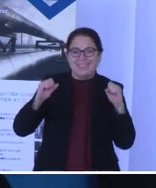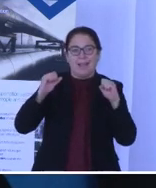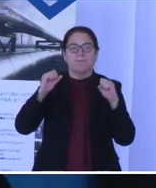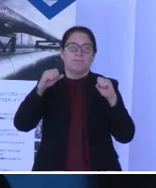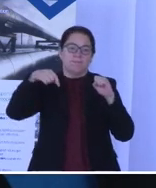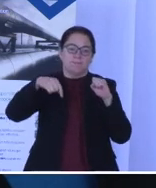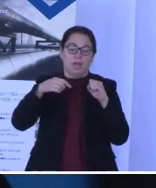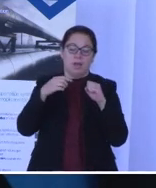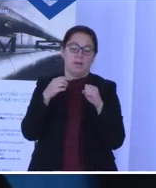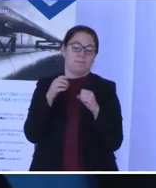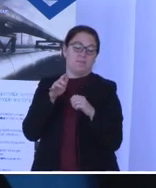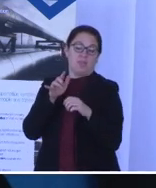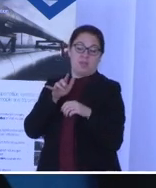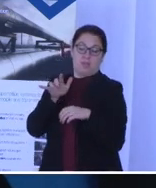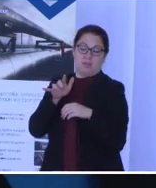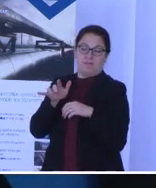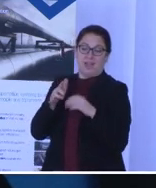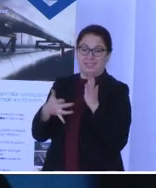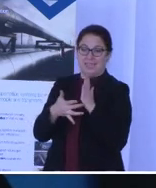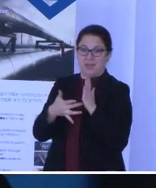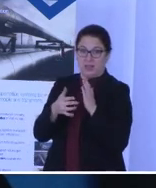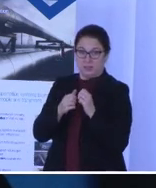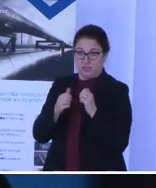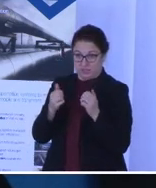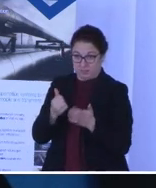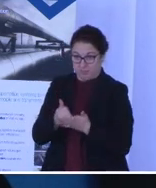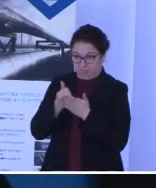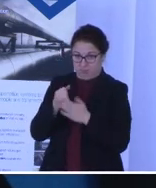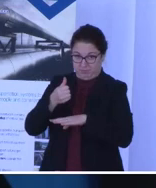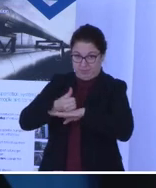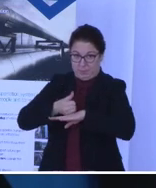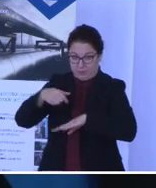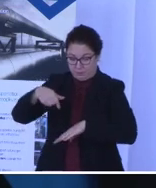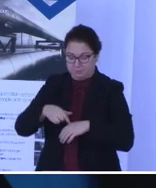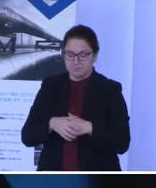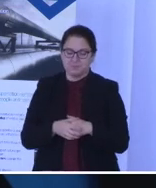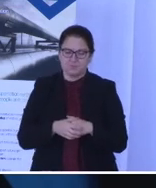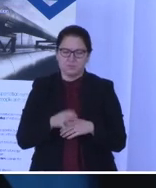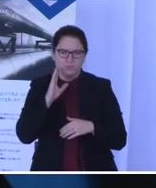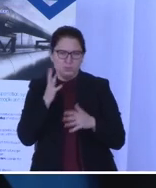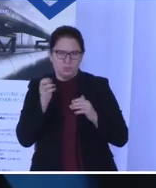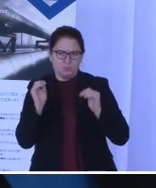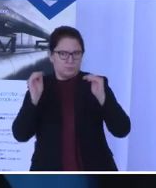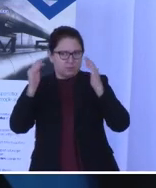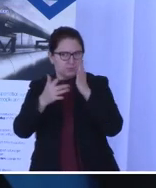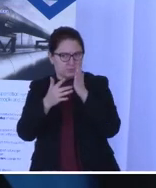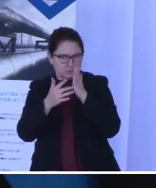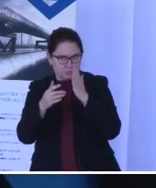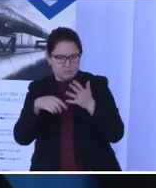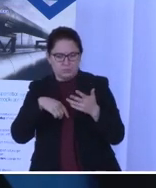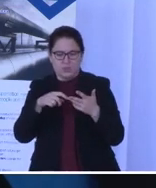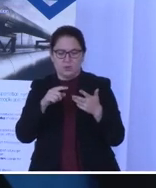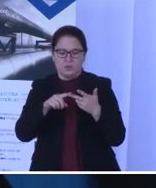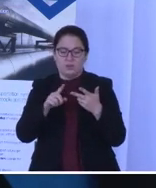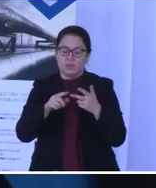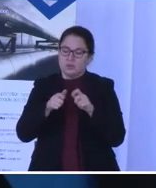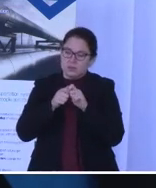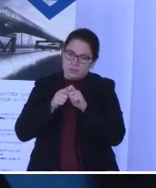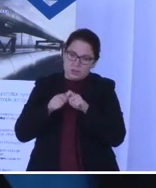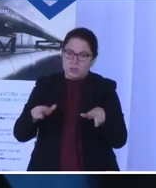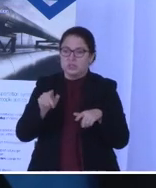times over, and we will advance that technology base several times over in the coming years. We've launched TSA PreCheck. We built